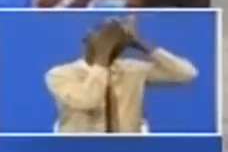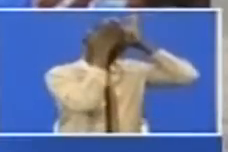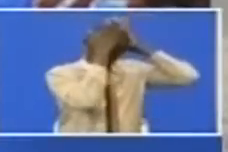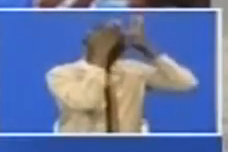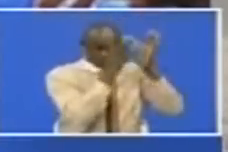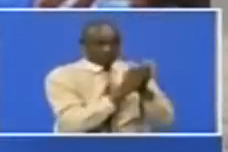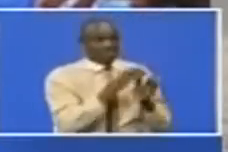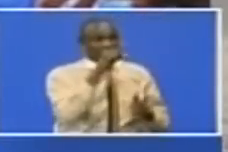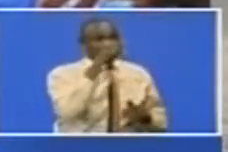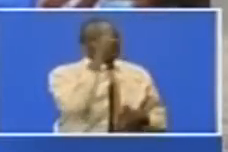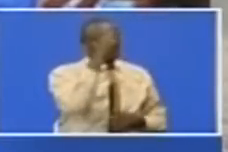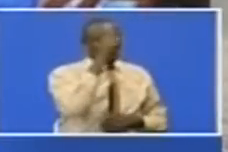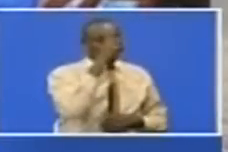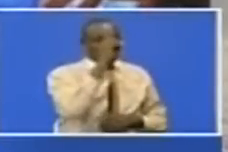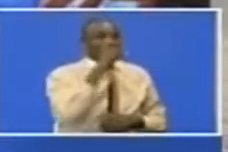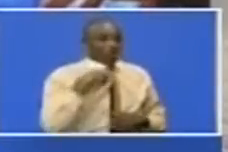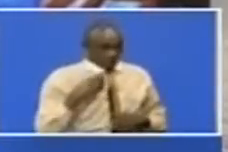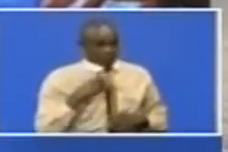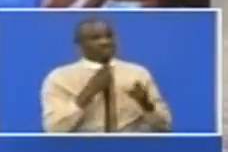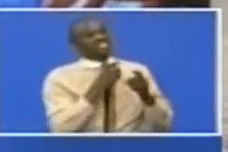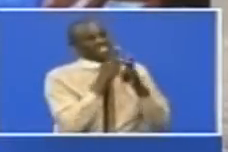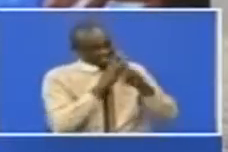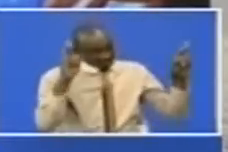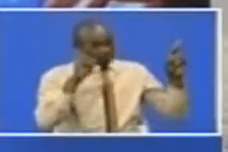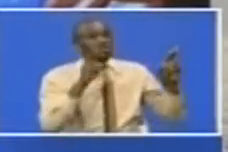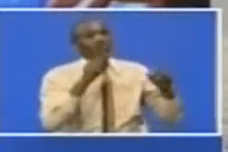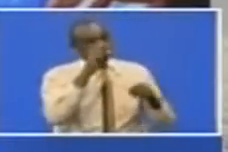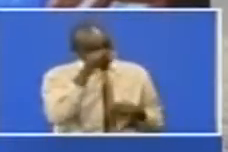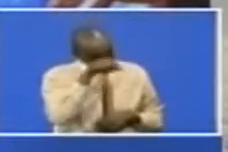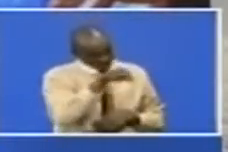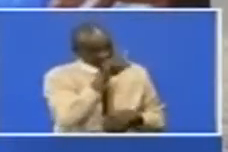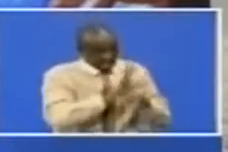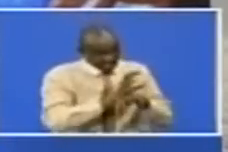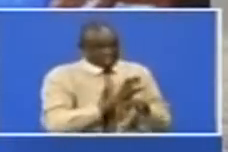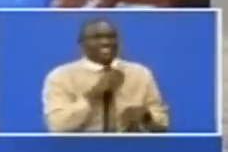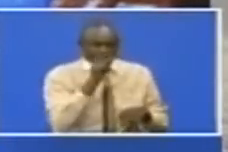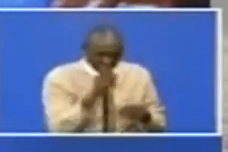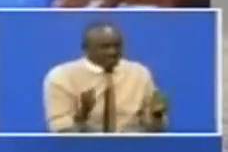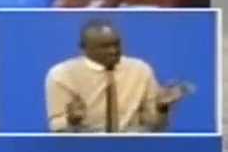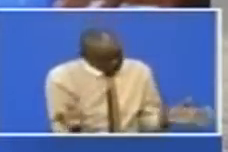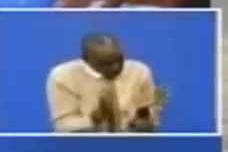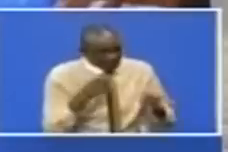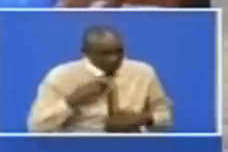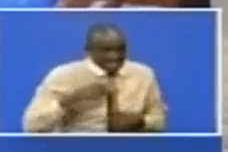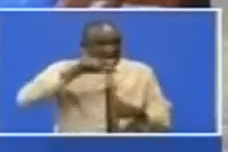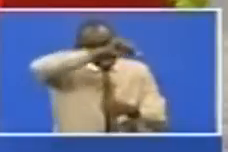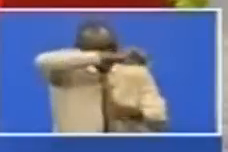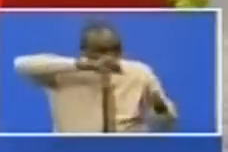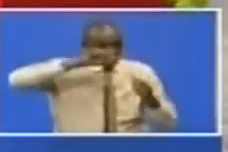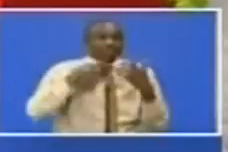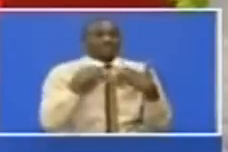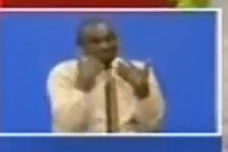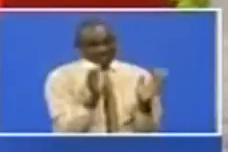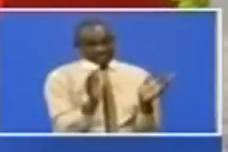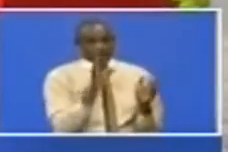Bishop Arthur Kitongo of mm-hmm. Redeemed Gospel Church, mm-hmm. also recognized the calling in me and also groomed me and ordained me. And that